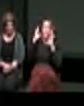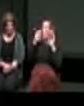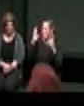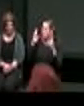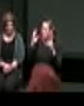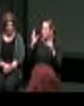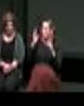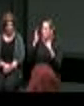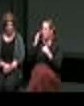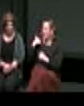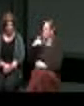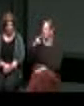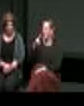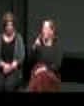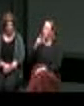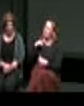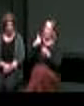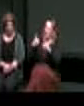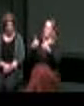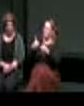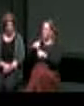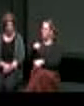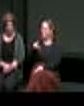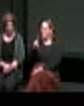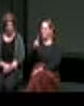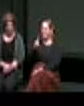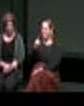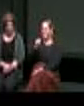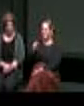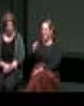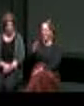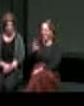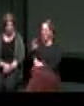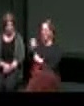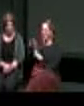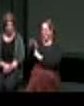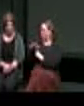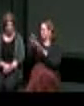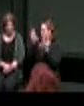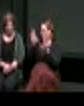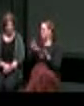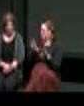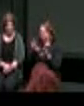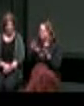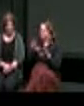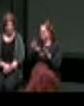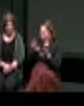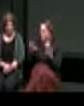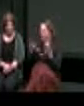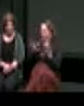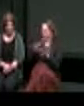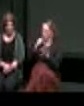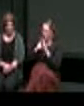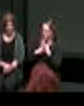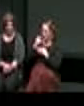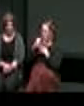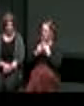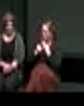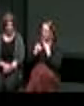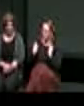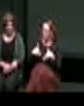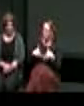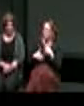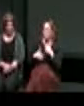somewhere have a dam cam because we've all talked about that. That was crucial to this project going forward. In fact, that might have been the